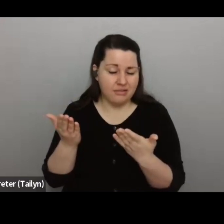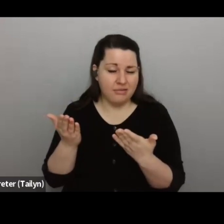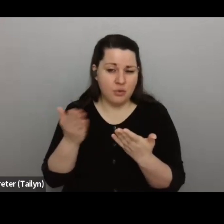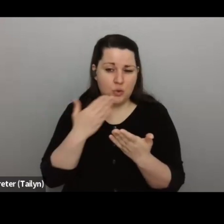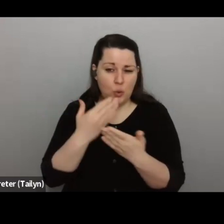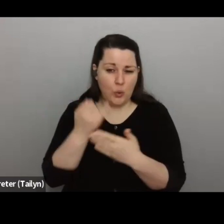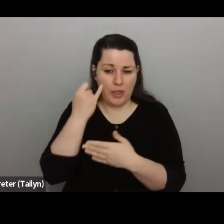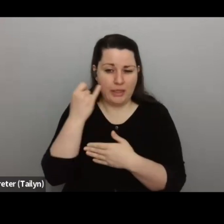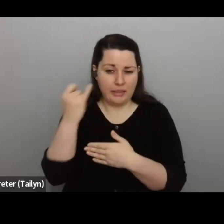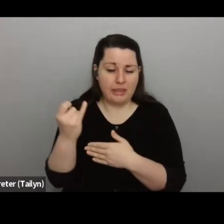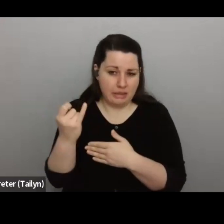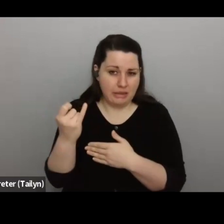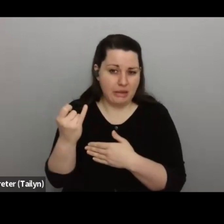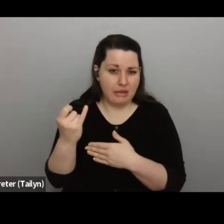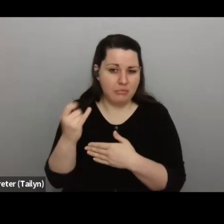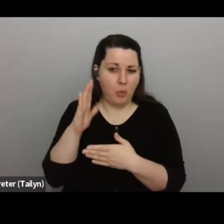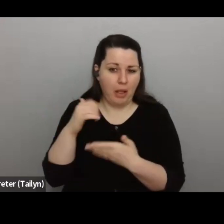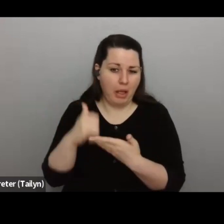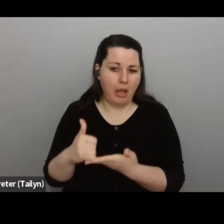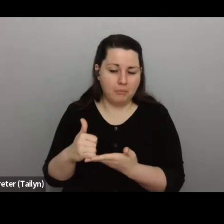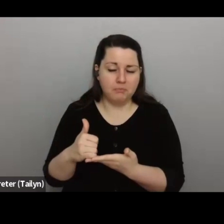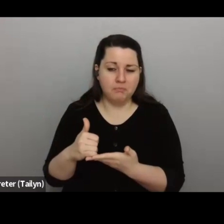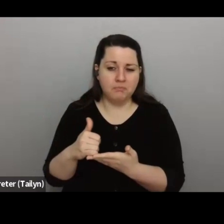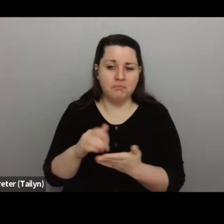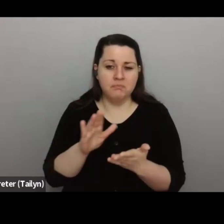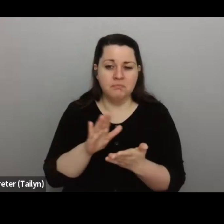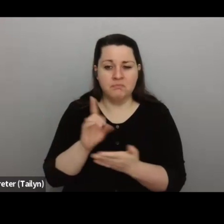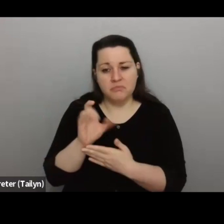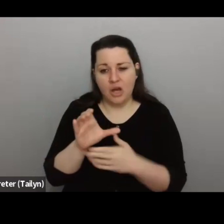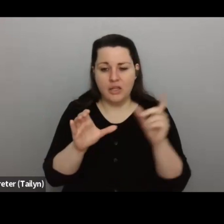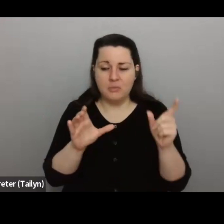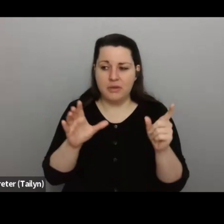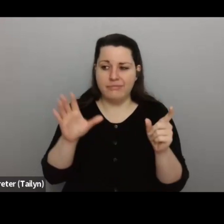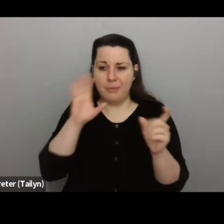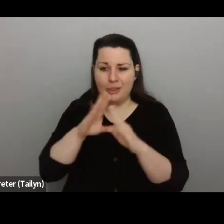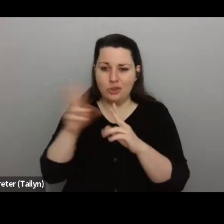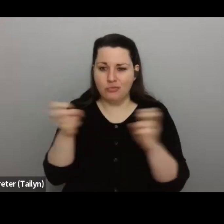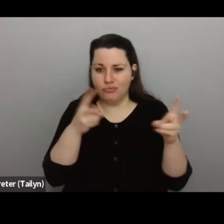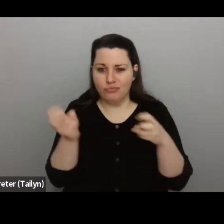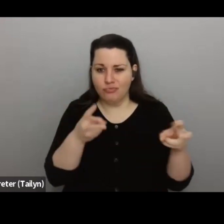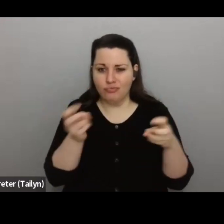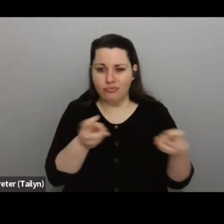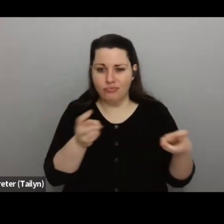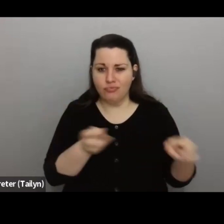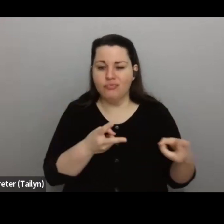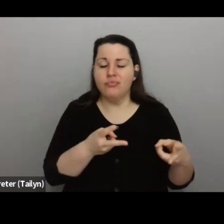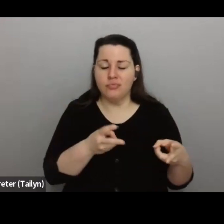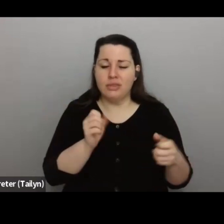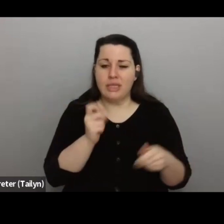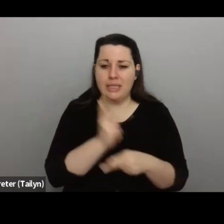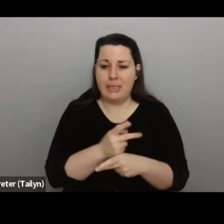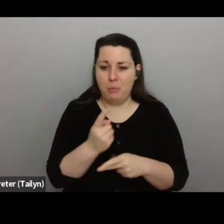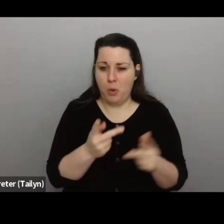may be helpful. So that way you can keep track of all of your wonderful images in one